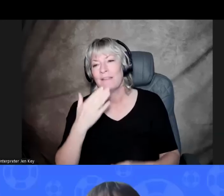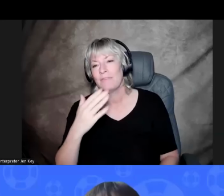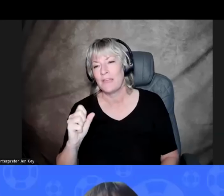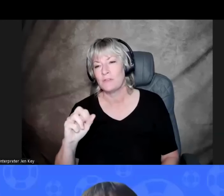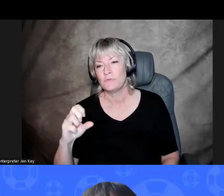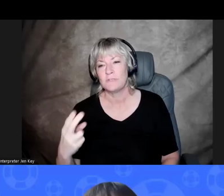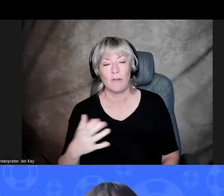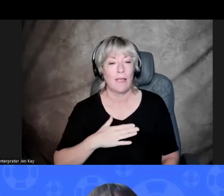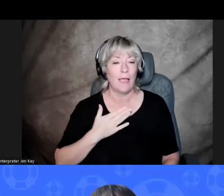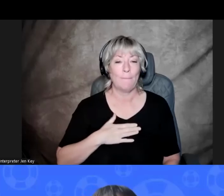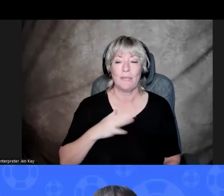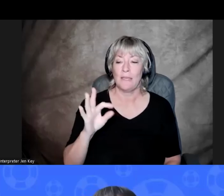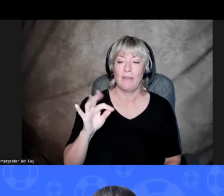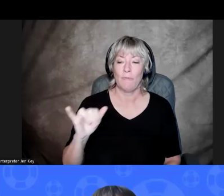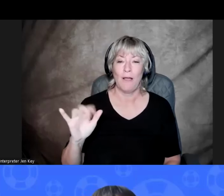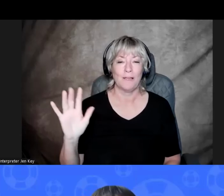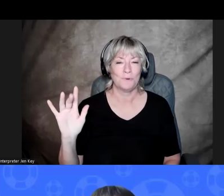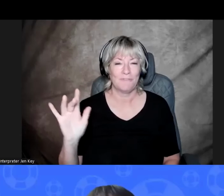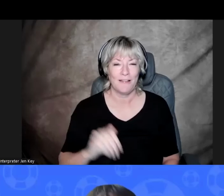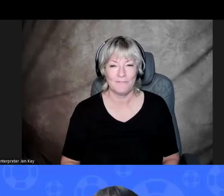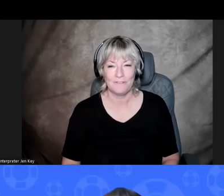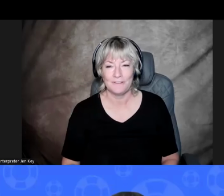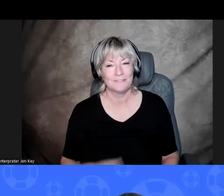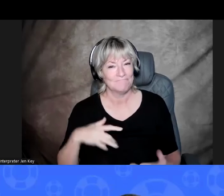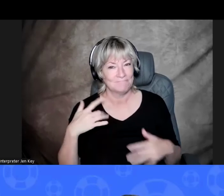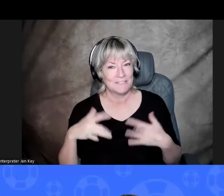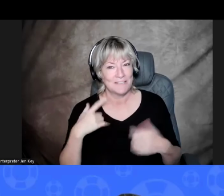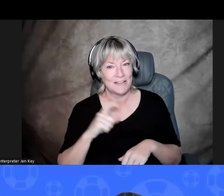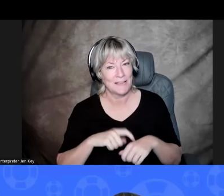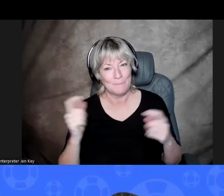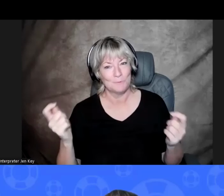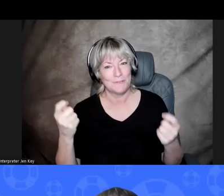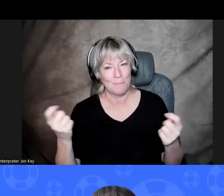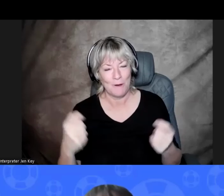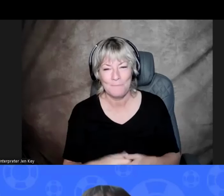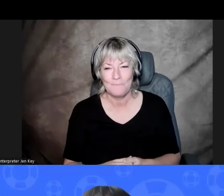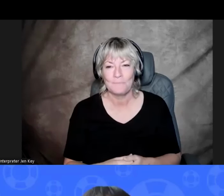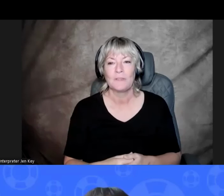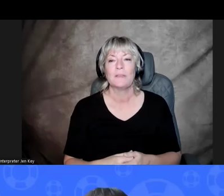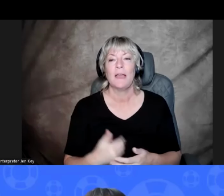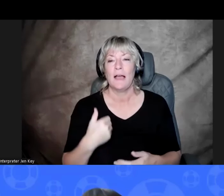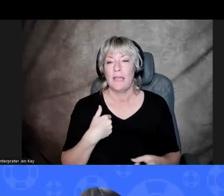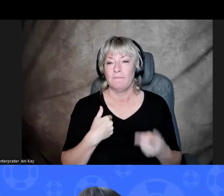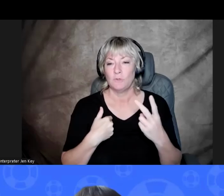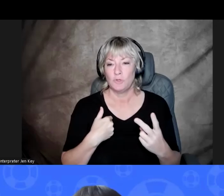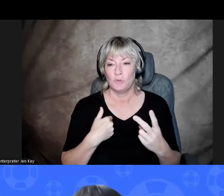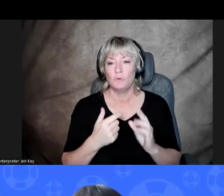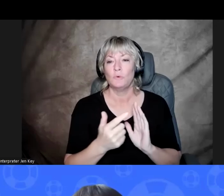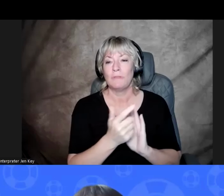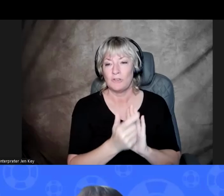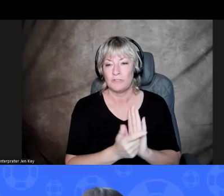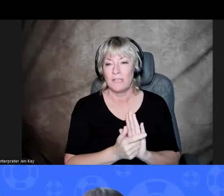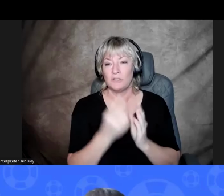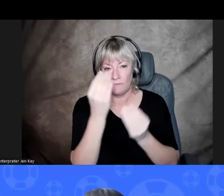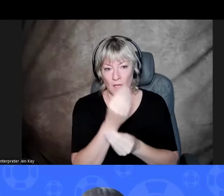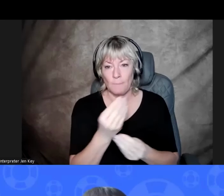happy FY25. Really, really exciting time to be celebrating. I have two legislative updates for